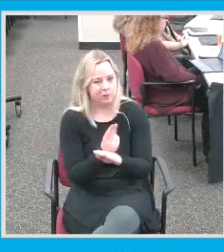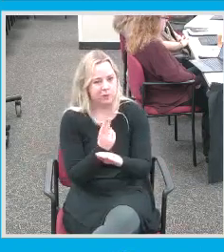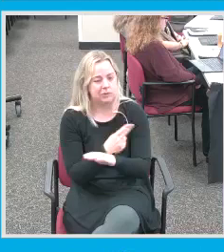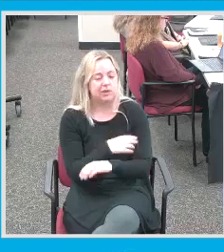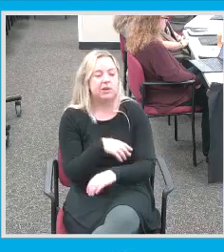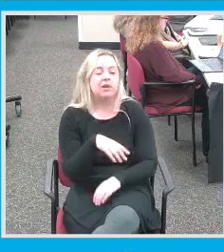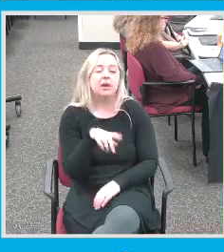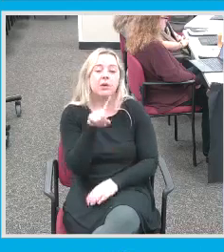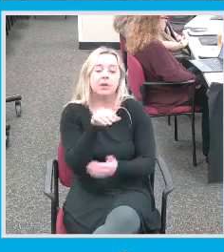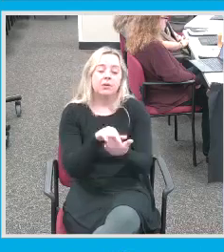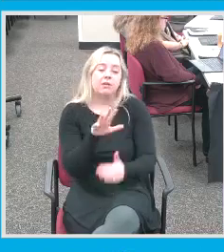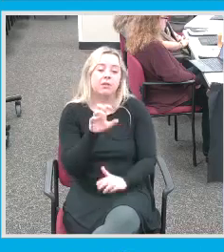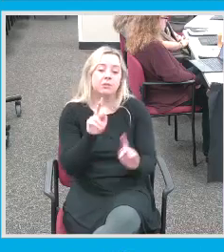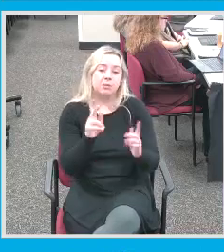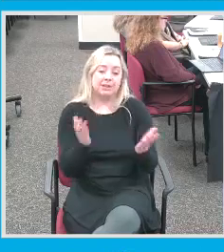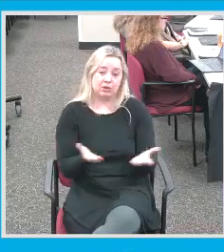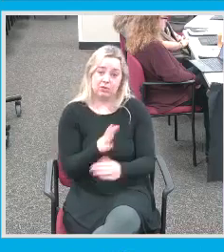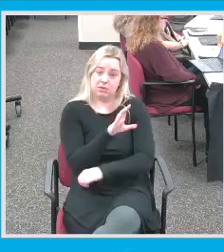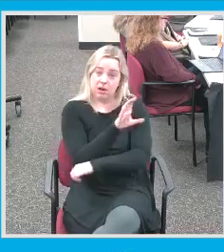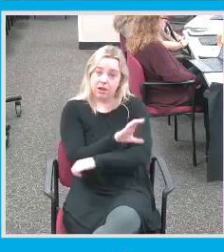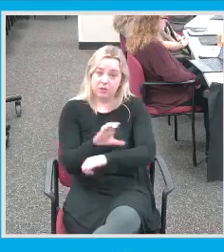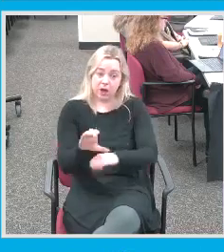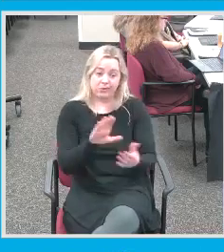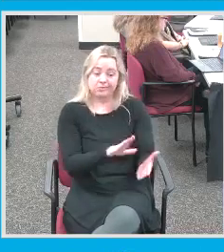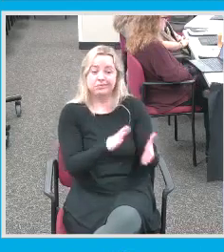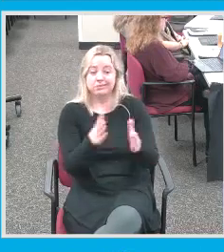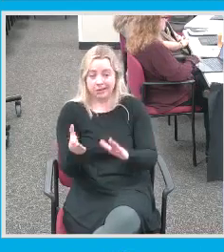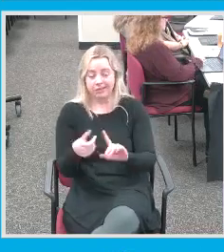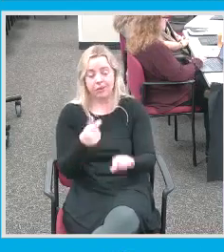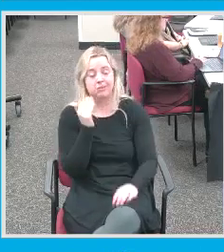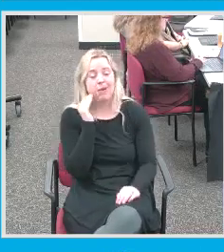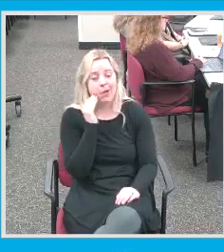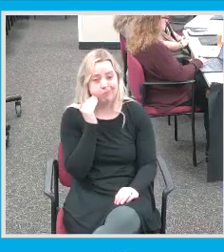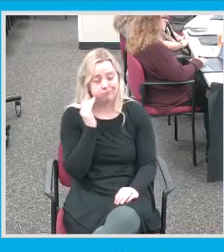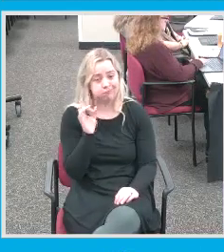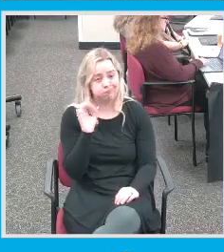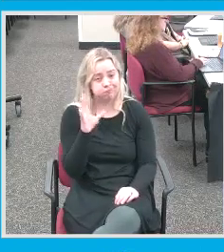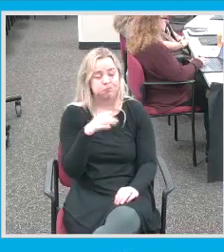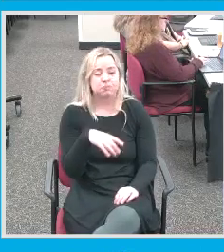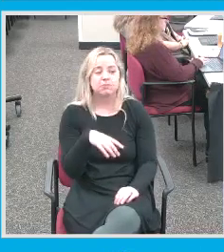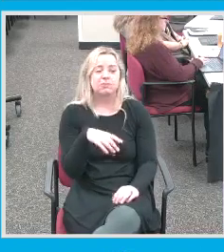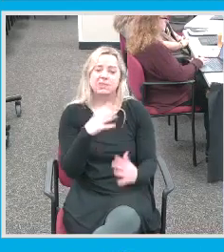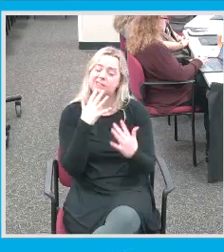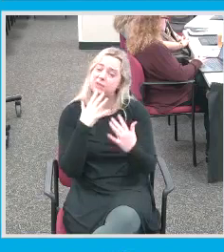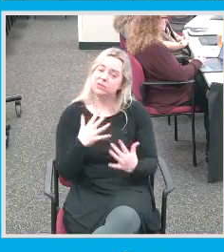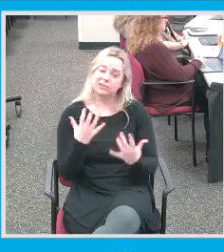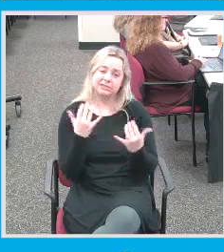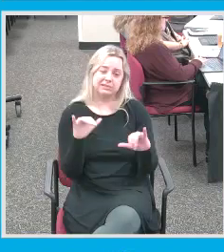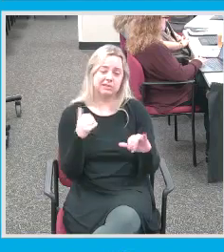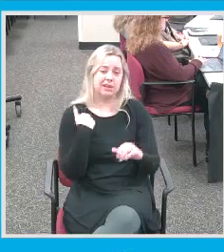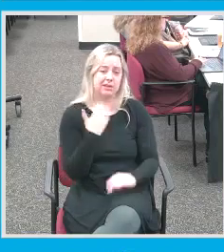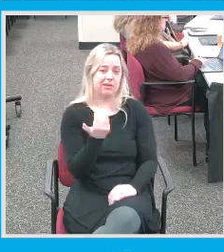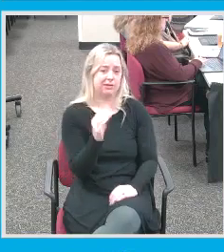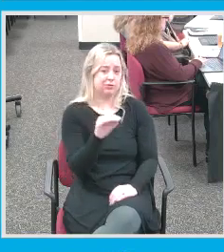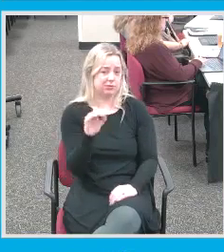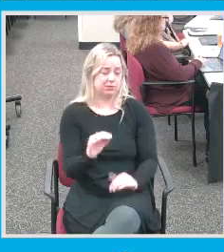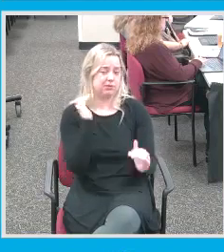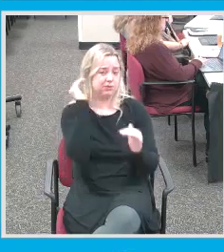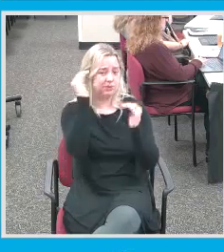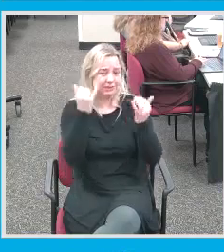5,100 people in Colorado alone lose their lives to tobacco. And unfortunately, we still have about 15% of adults